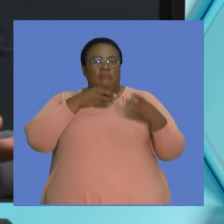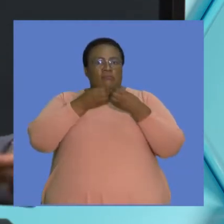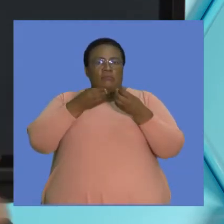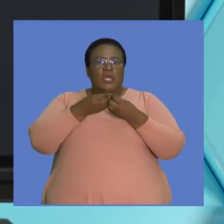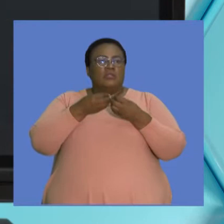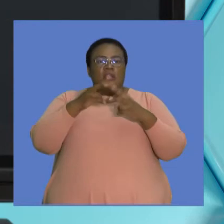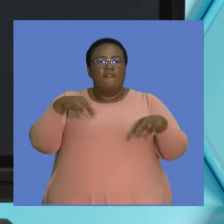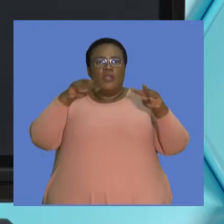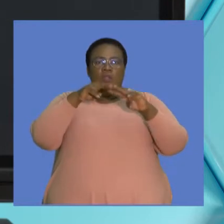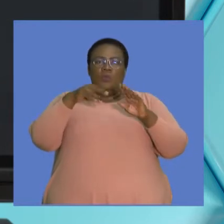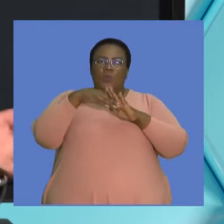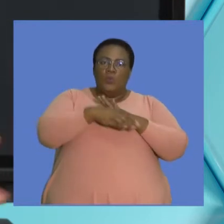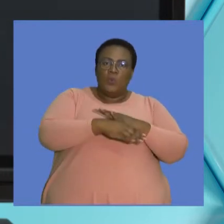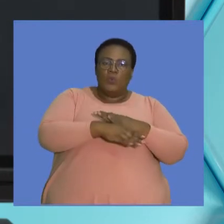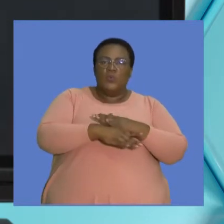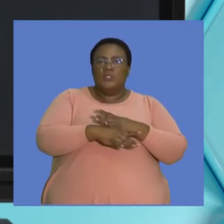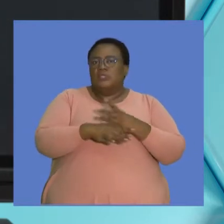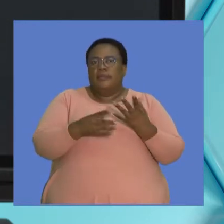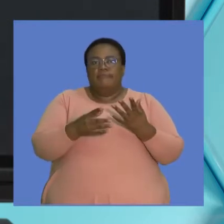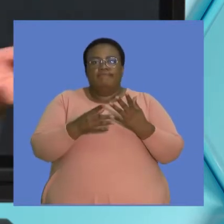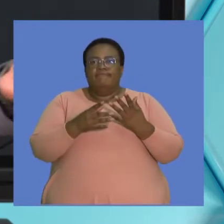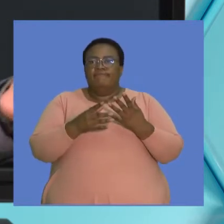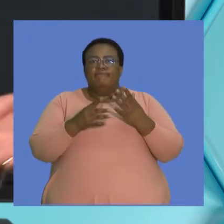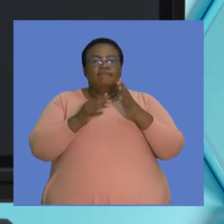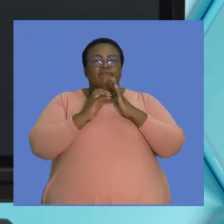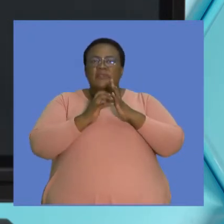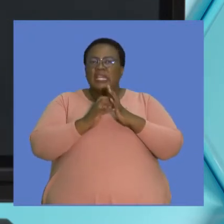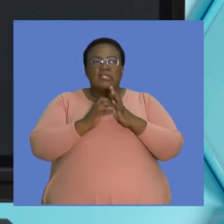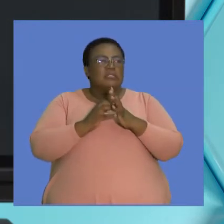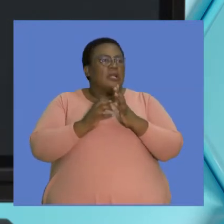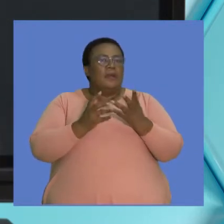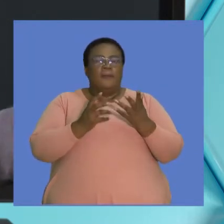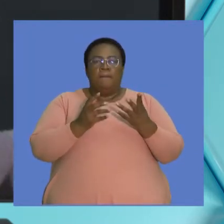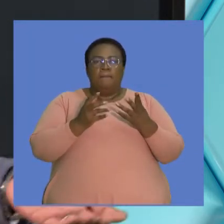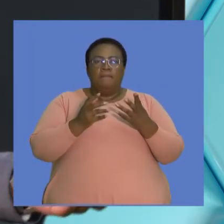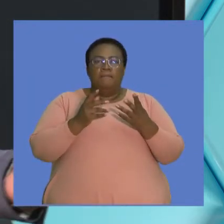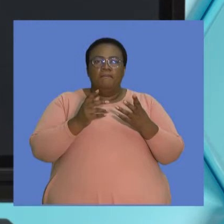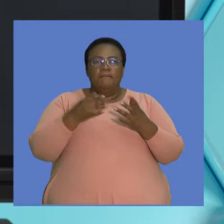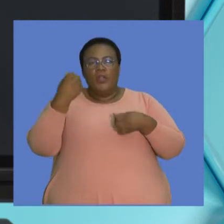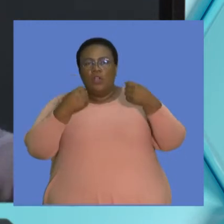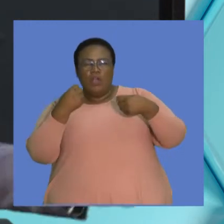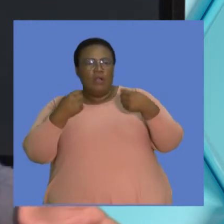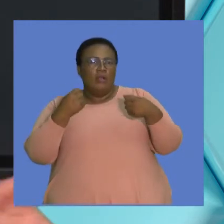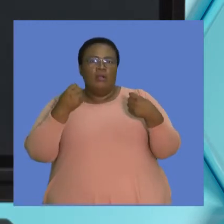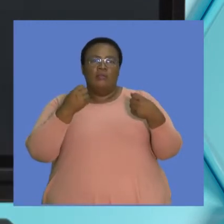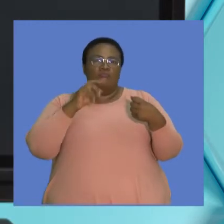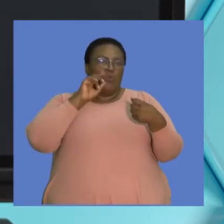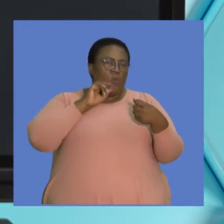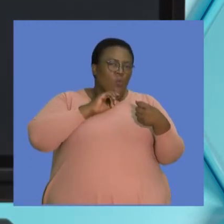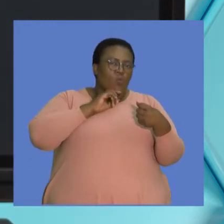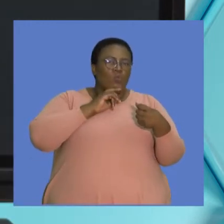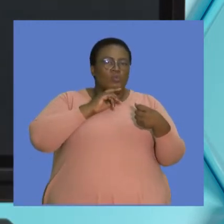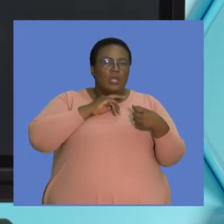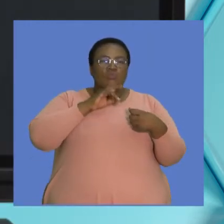be losing value. Things like wear and tear, things like maybe a newer version at the time